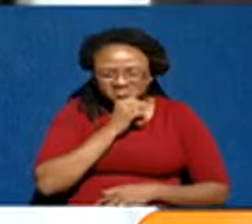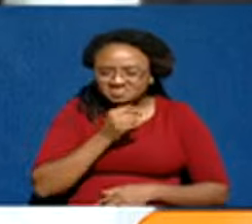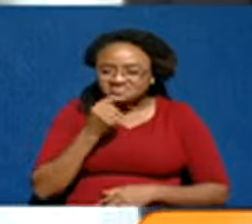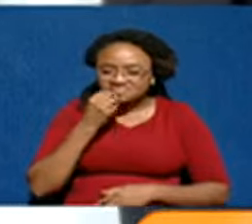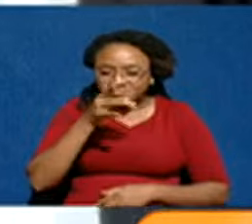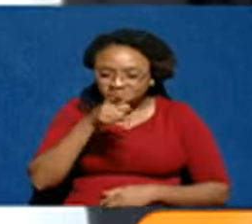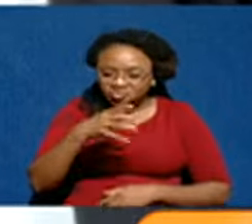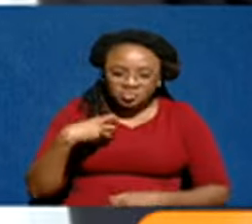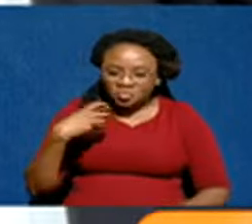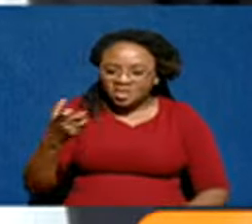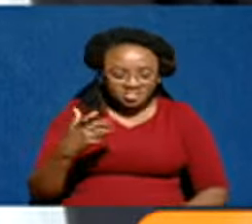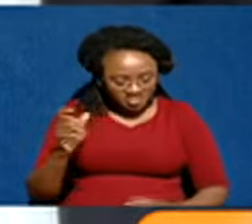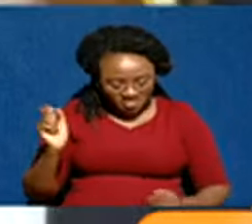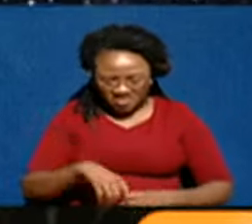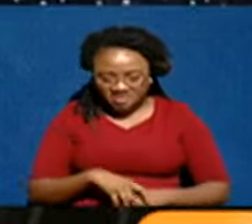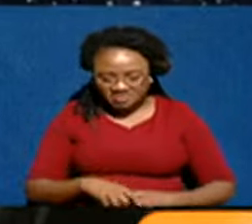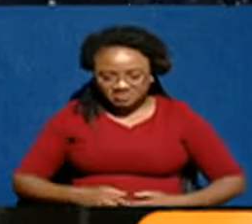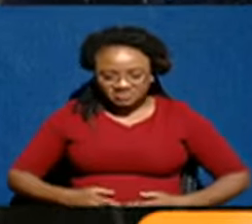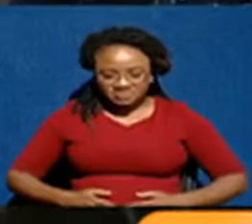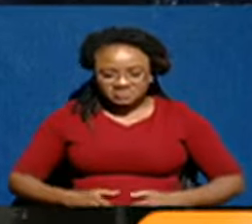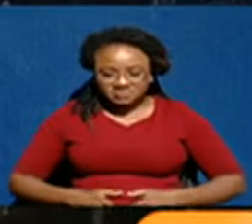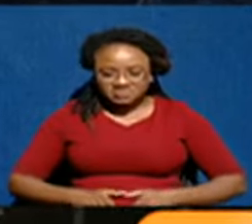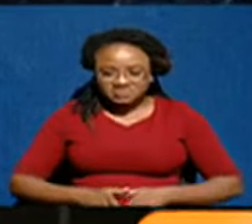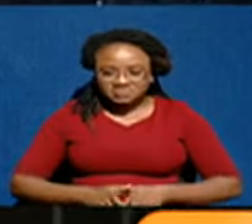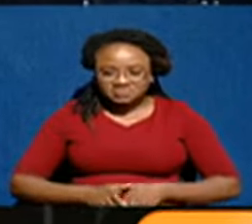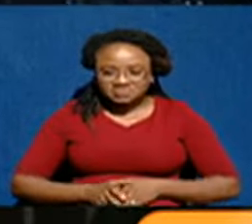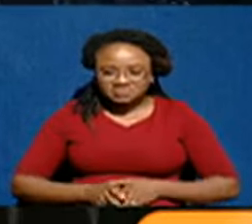Ukaambiwa wewe ndio tajiri? Yeah. Jamani, yeah.